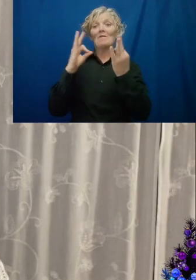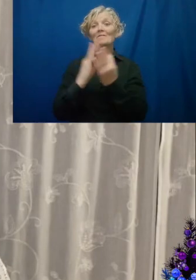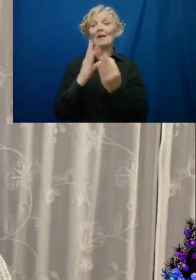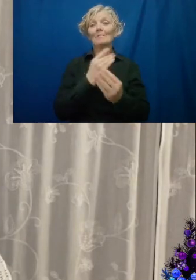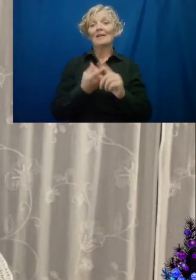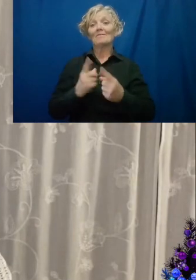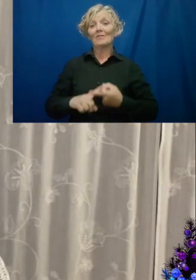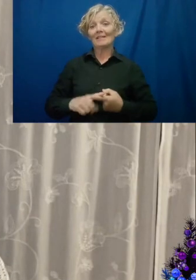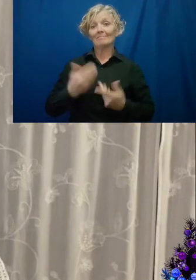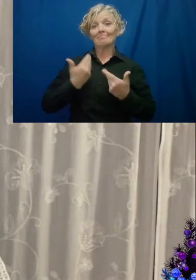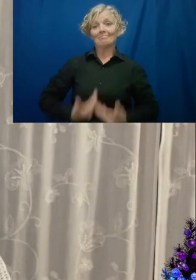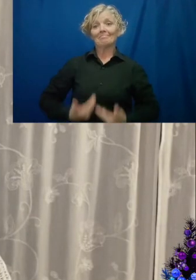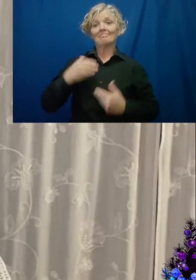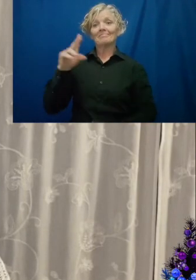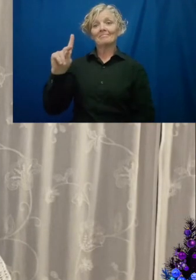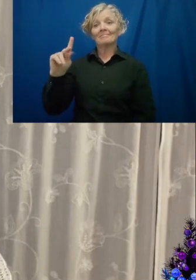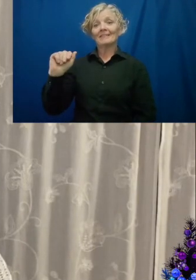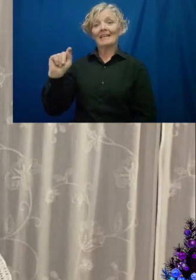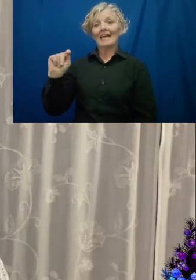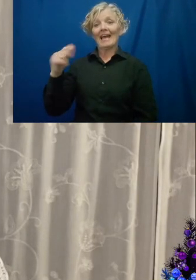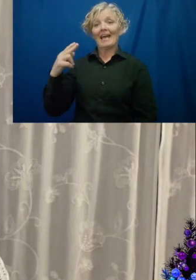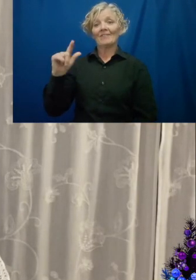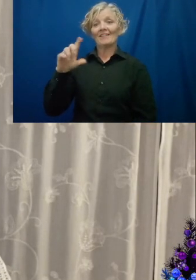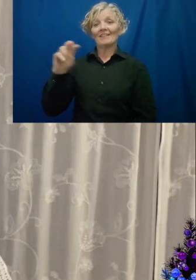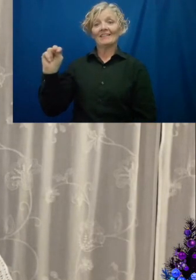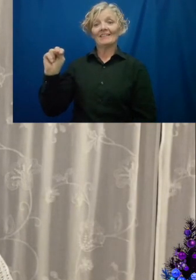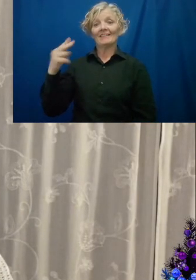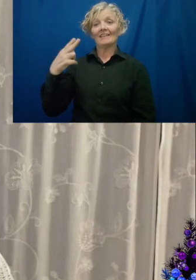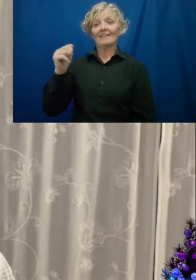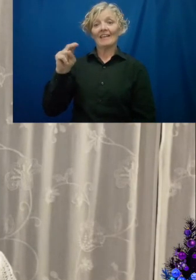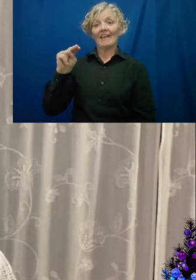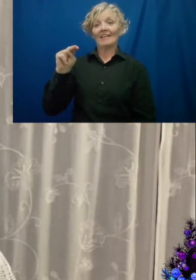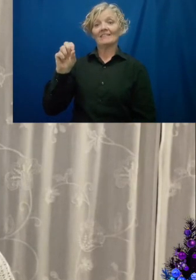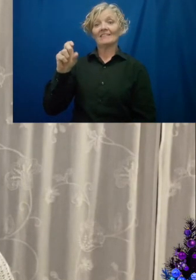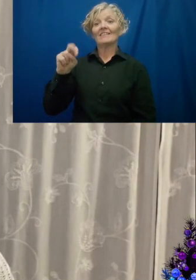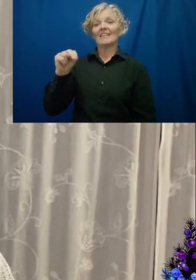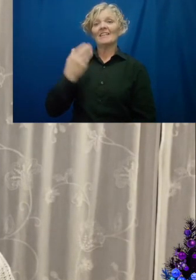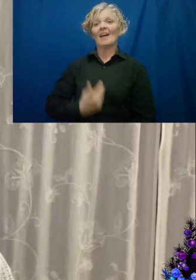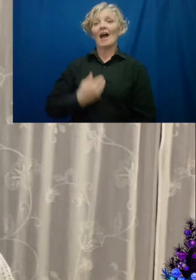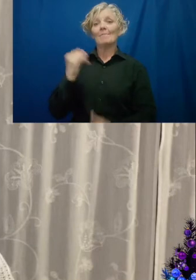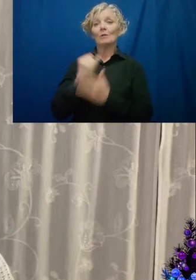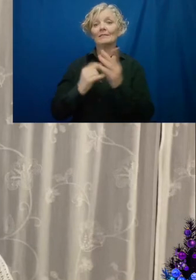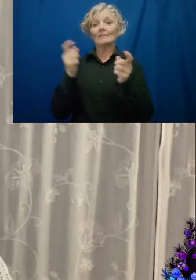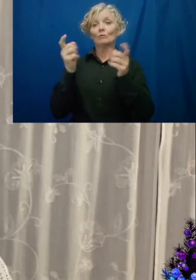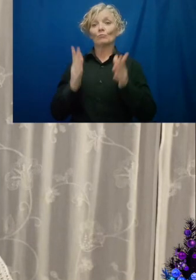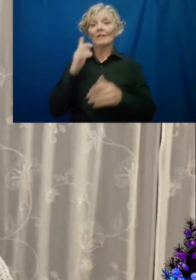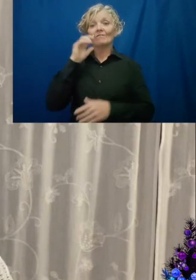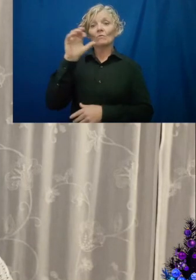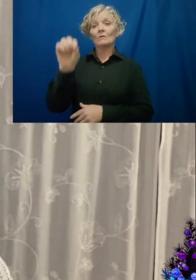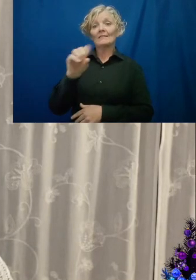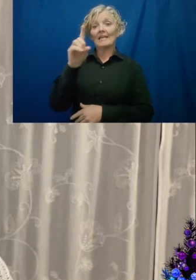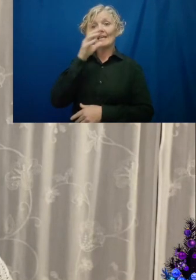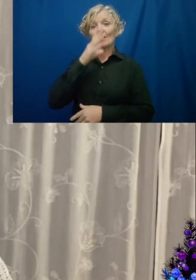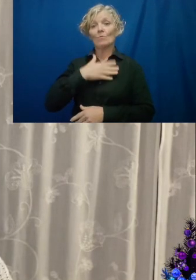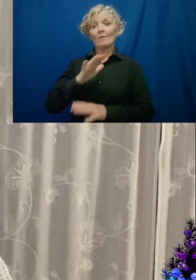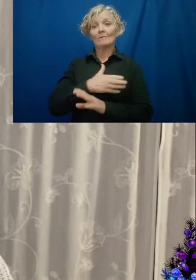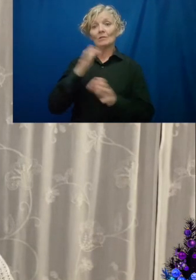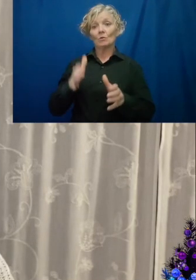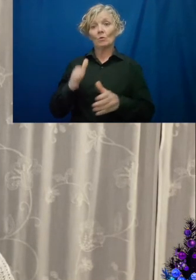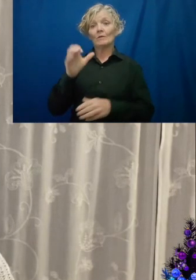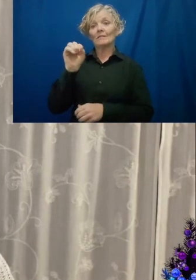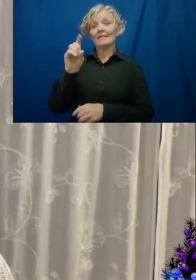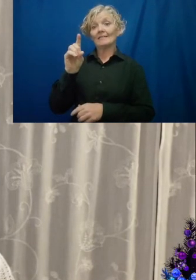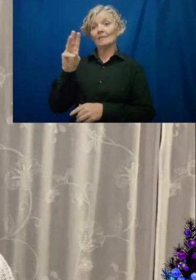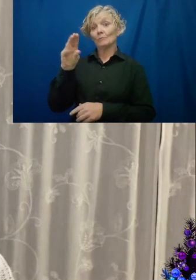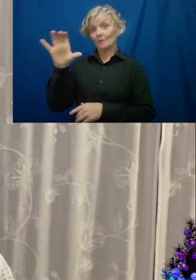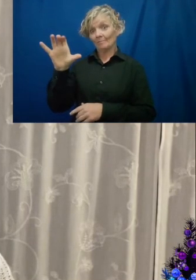Hello, family and friends. My name is Kathleen Hansen, and I am the Artistic Director of the San Diego Women's Chorus.